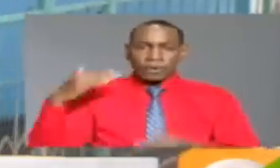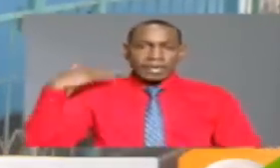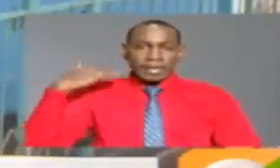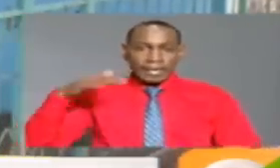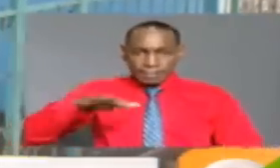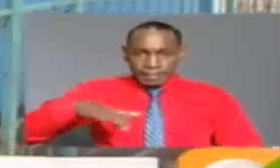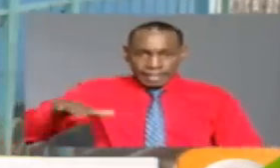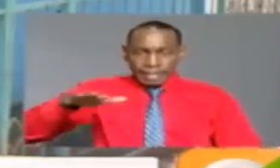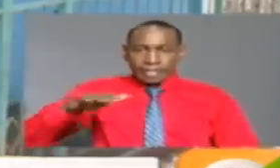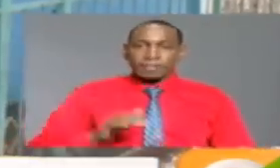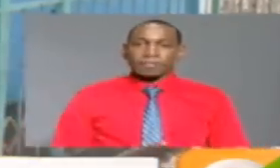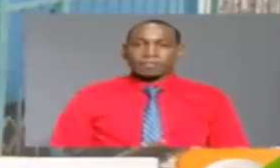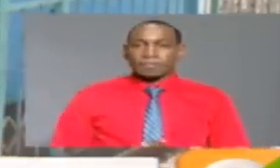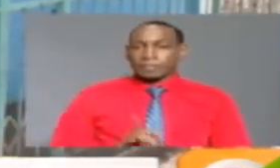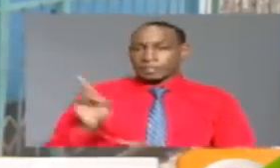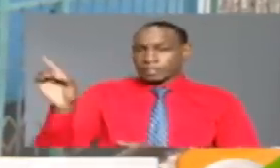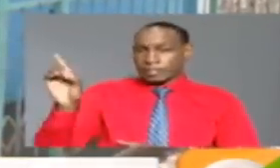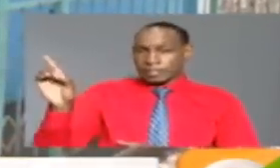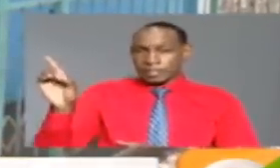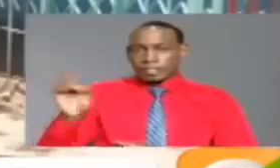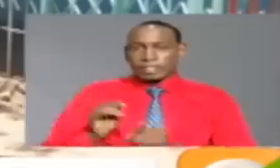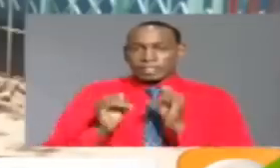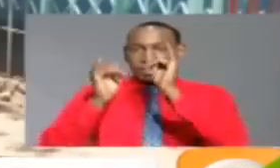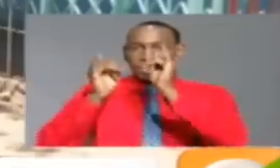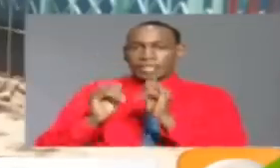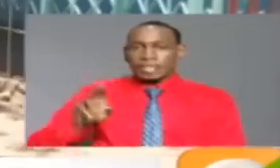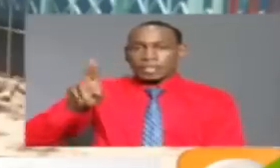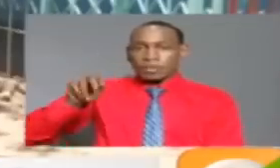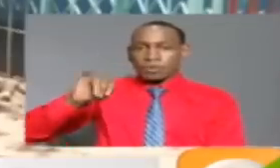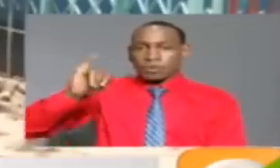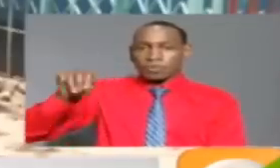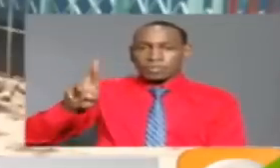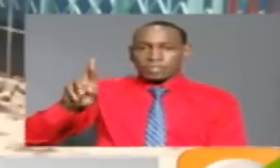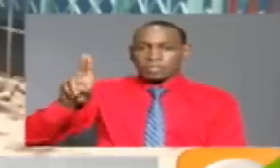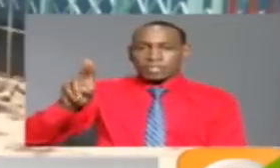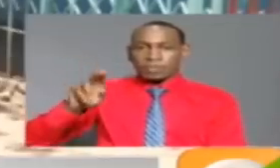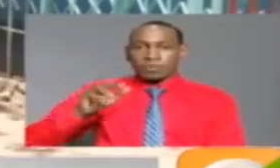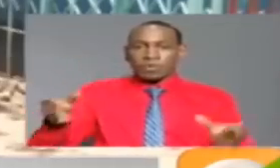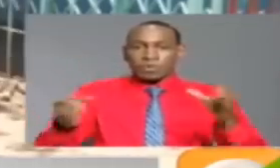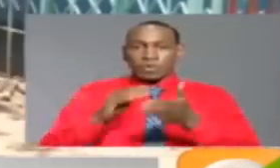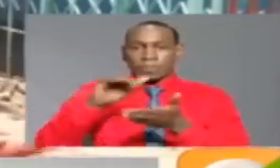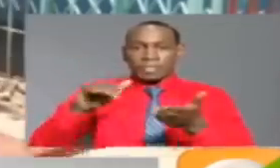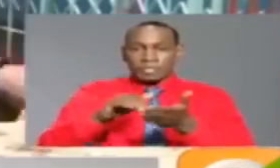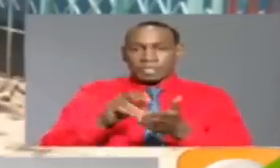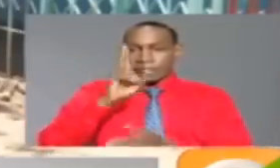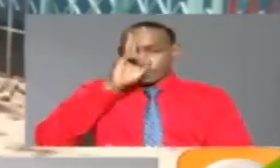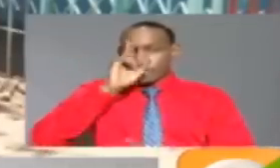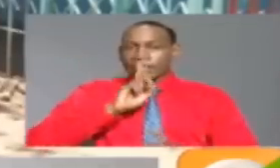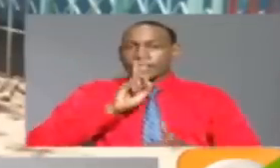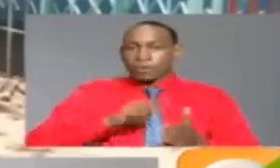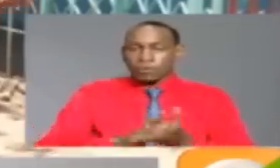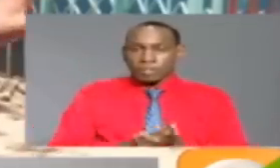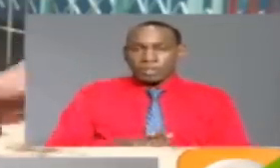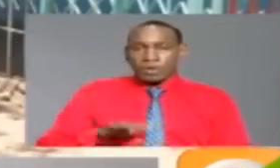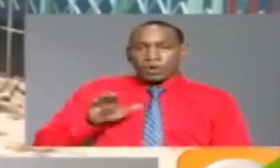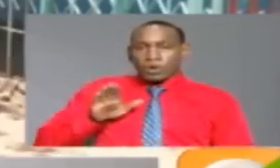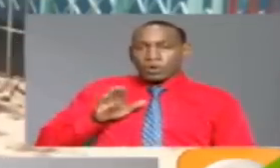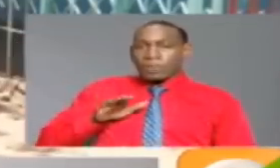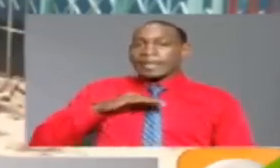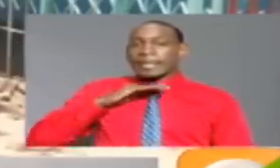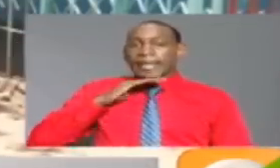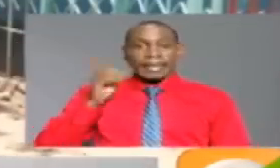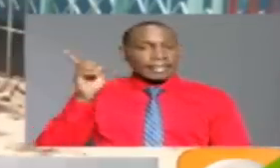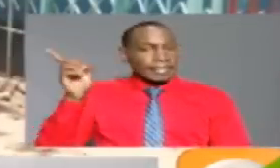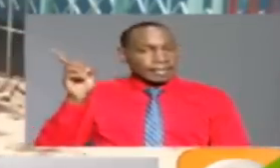scene. This is Nyunjiru Community Center, where, according to police, Caroline Mwatha's life ended. And we've